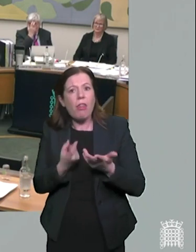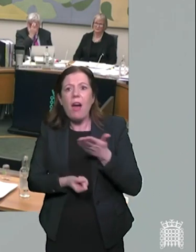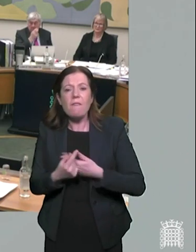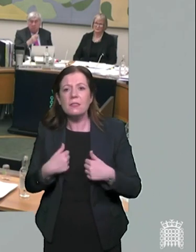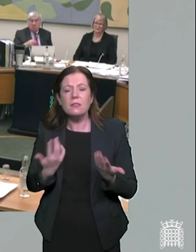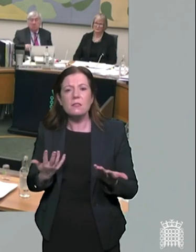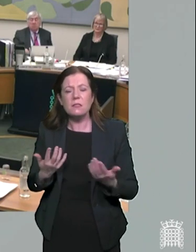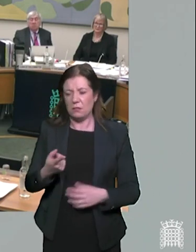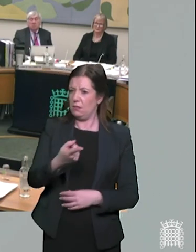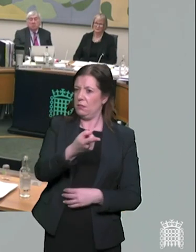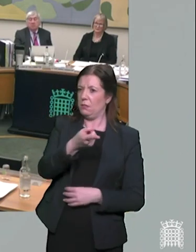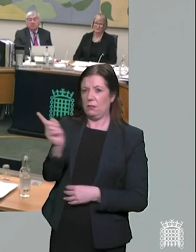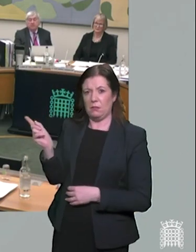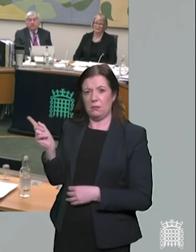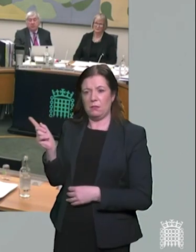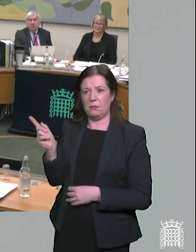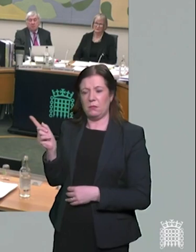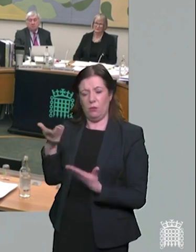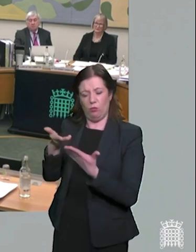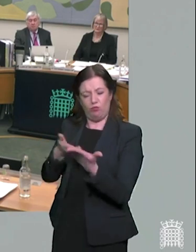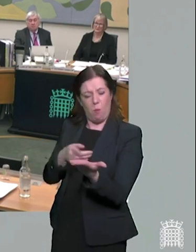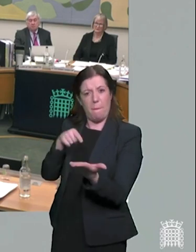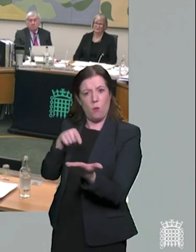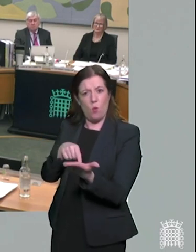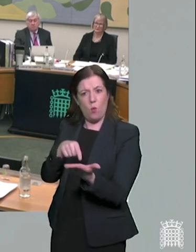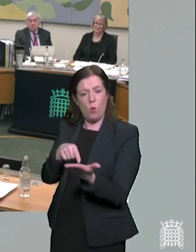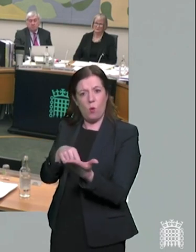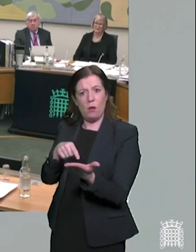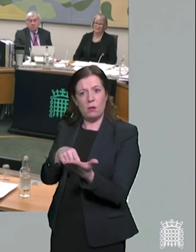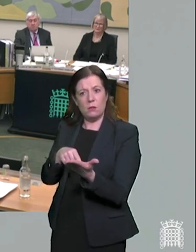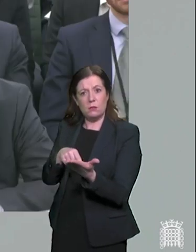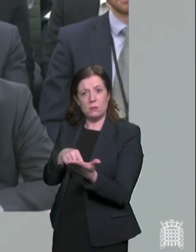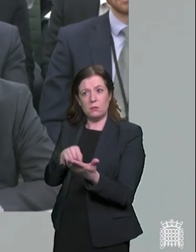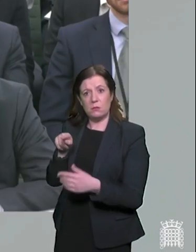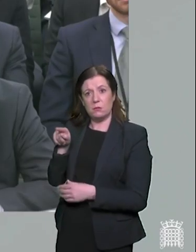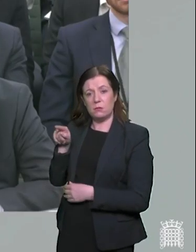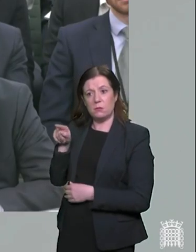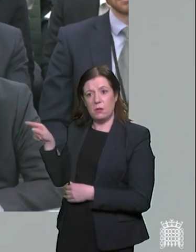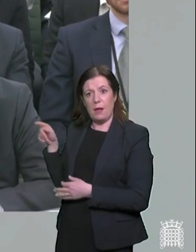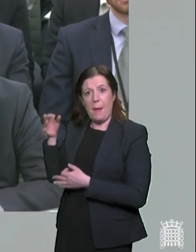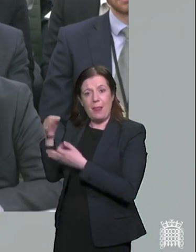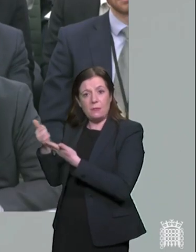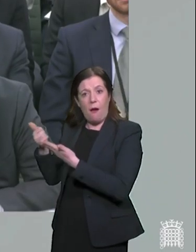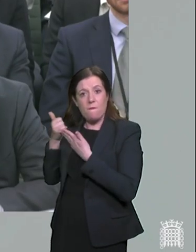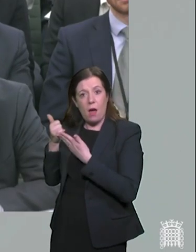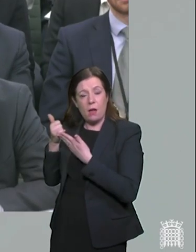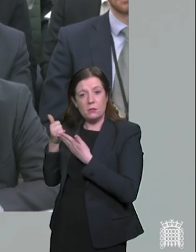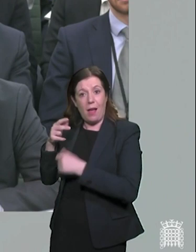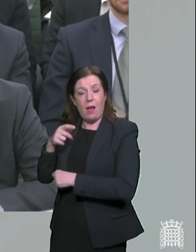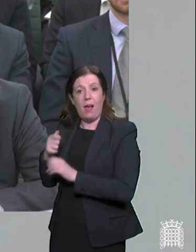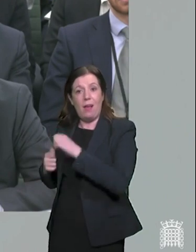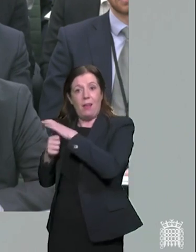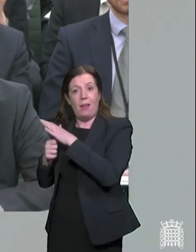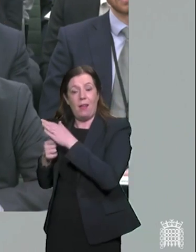committee seems at times to be saying in your fourth report that I should not be relying on the advice of political advisers or even